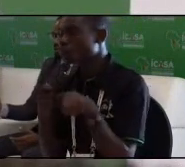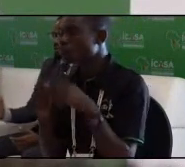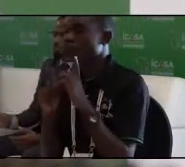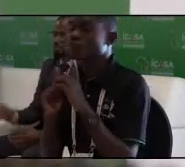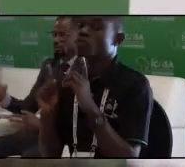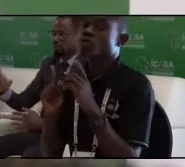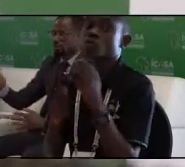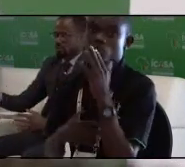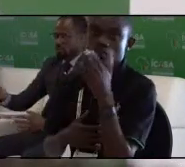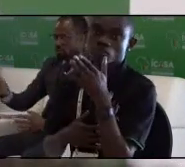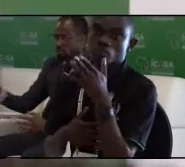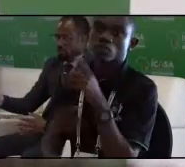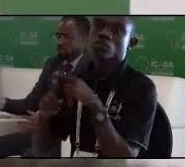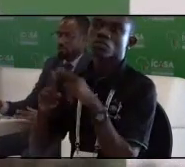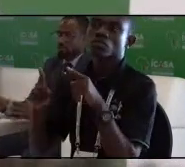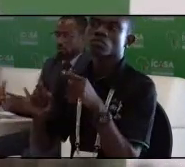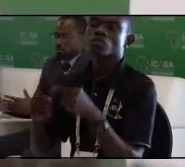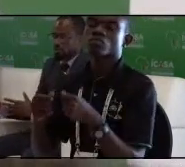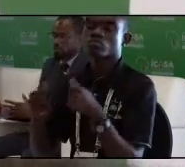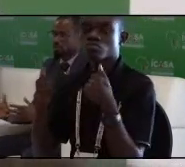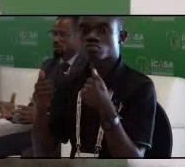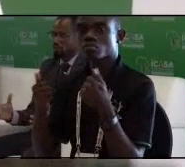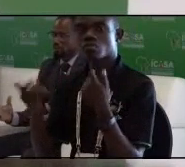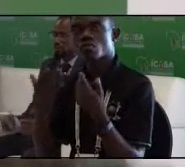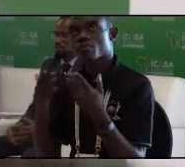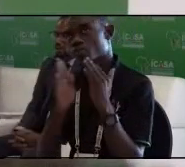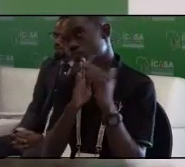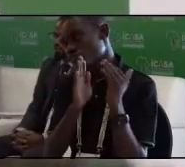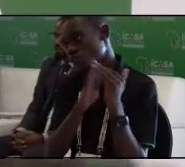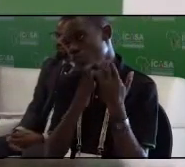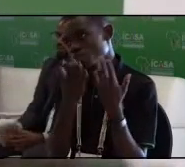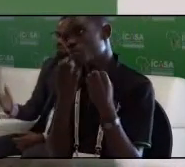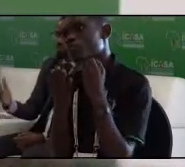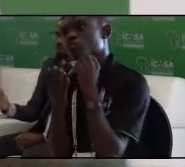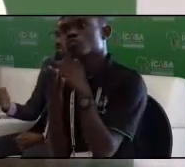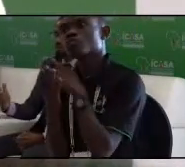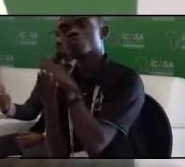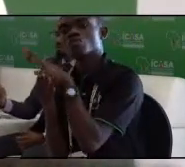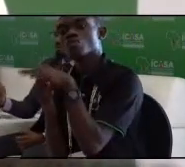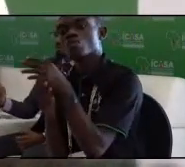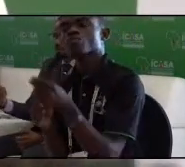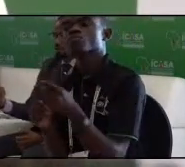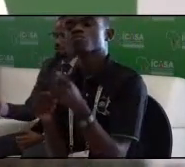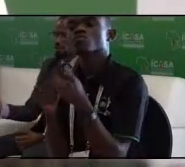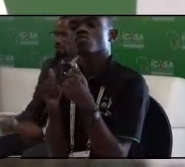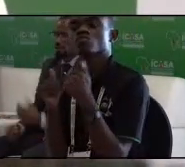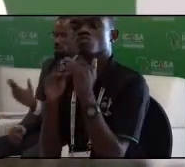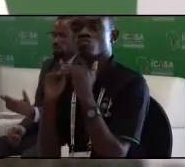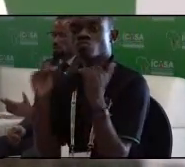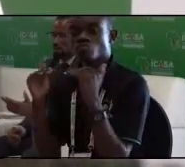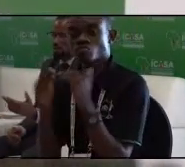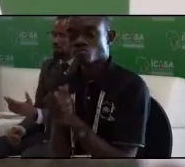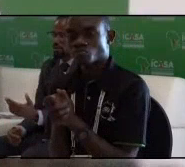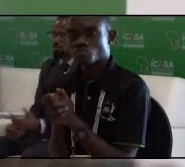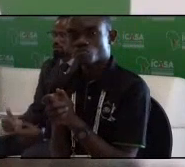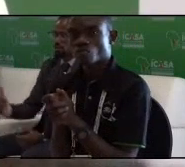unassisted. We ensure that the different service delivery points, either in the private or in the community, are able to retain copies of these cards